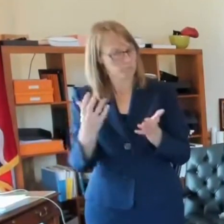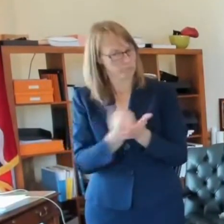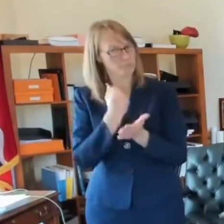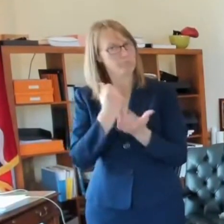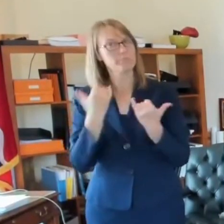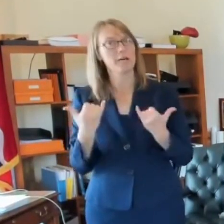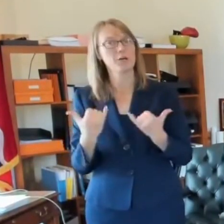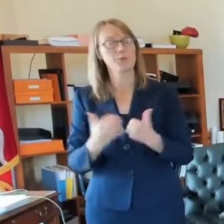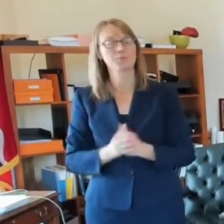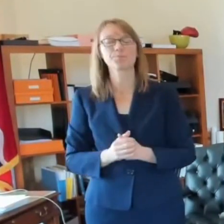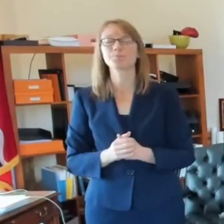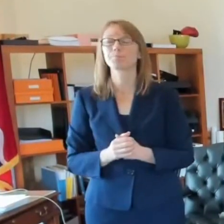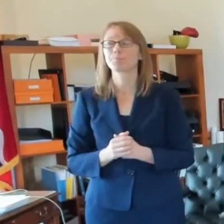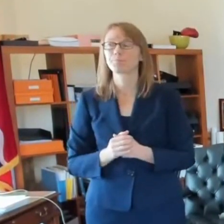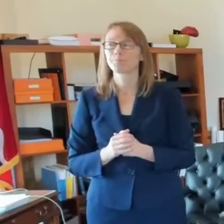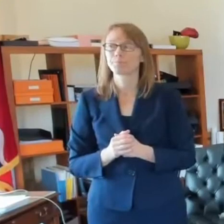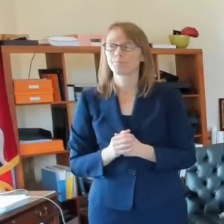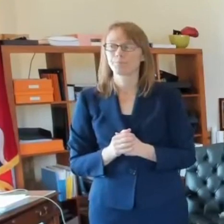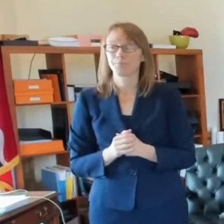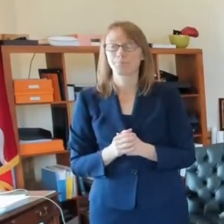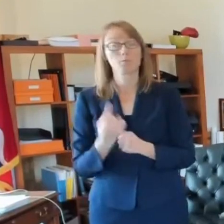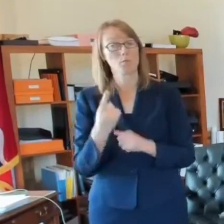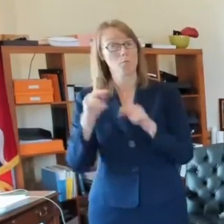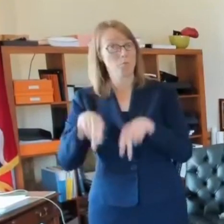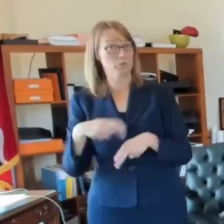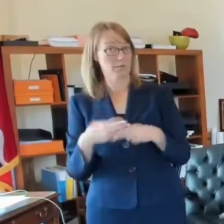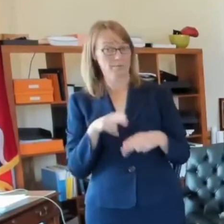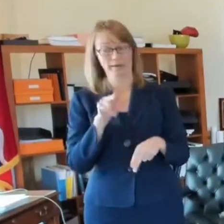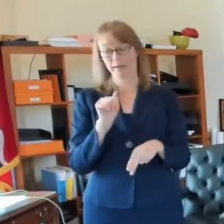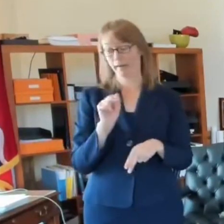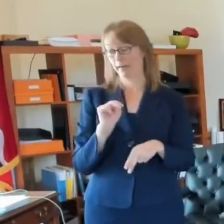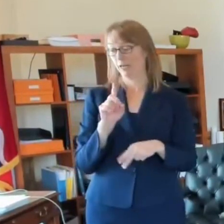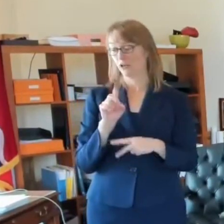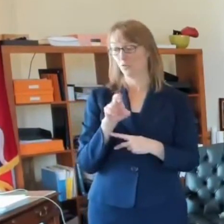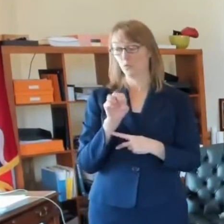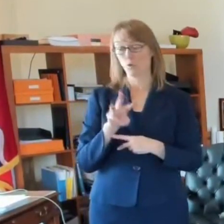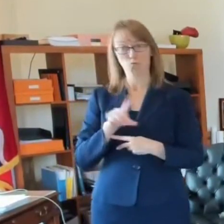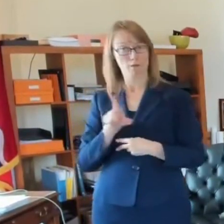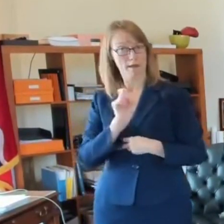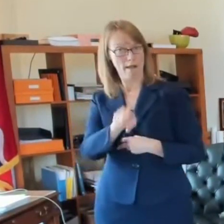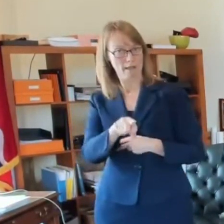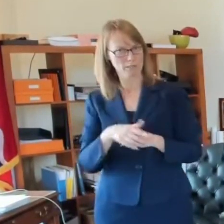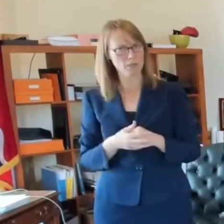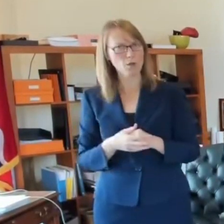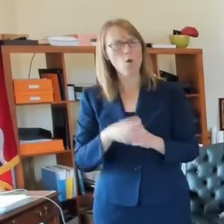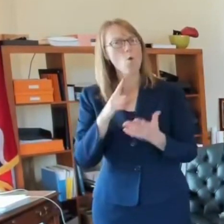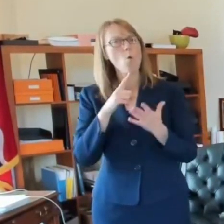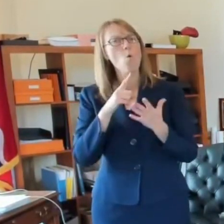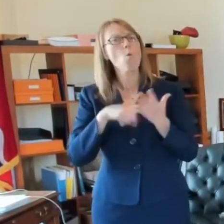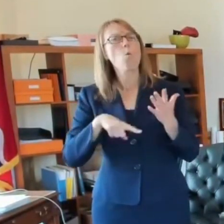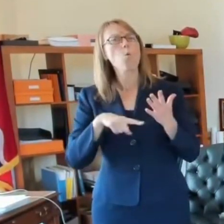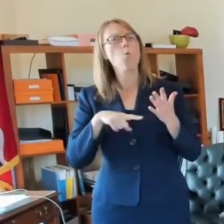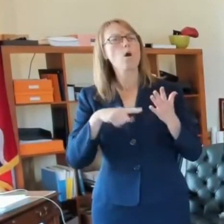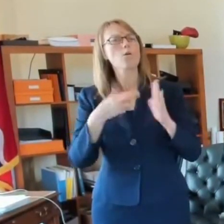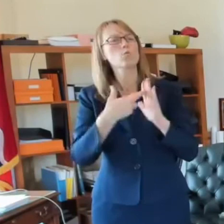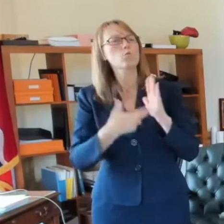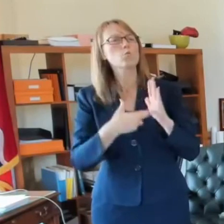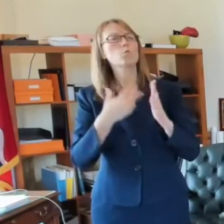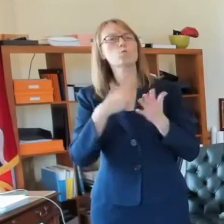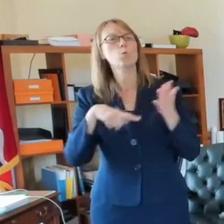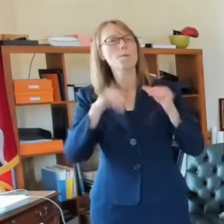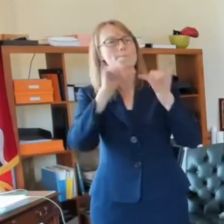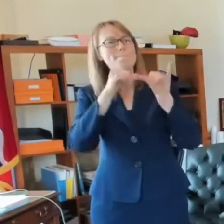Question from Andrew Mayer. What metrics are the city using to consider when we lift the remaining restrictions on